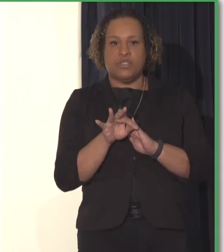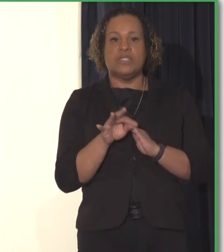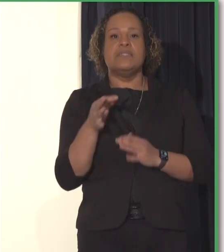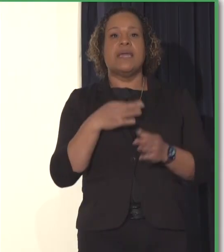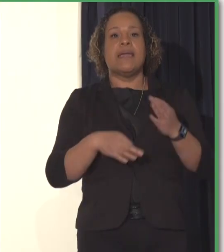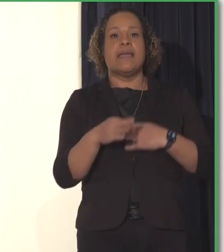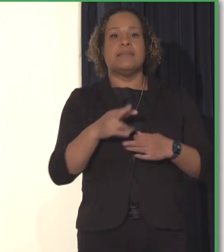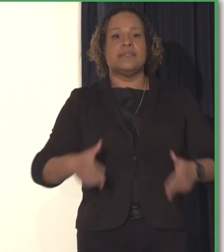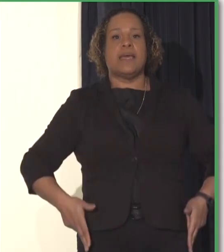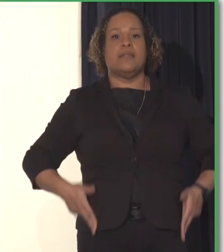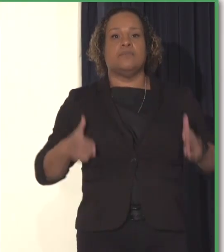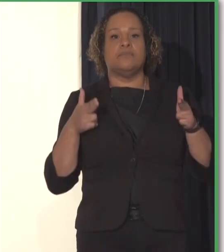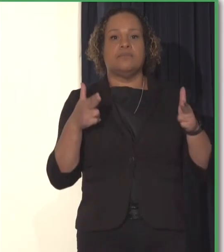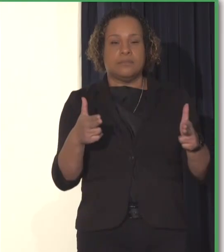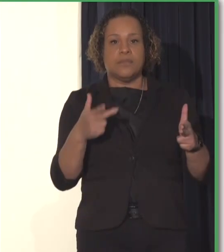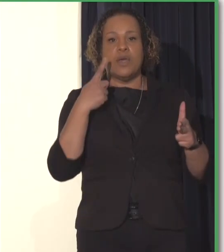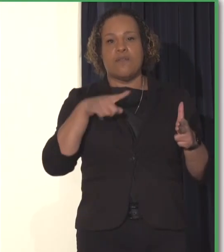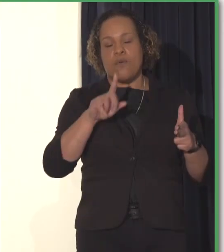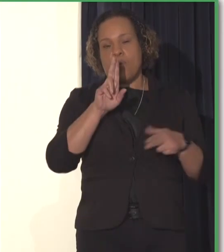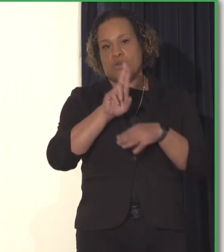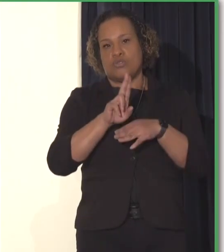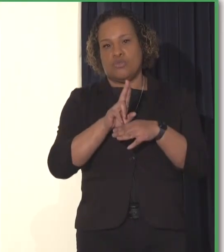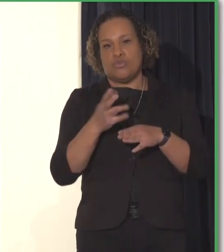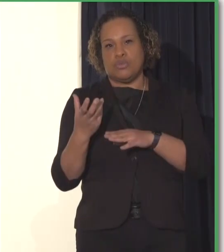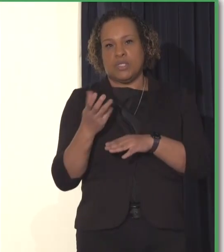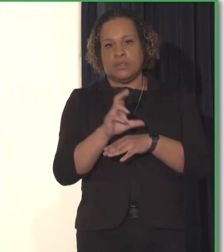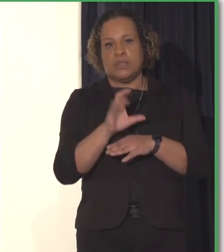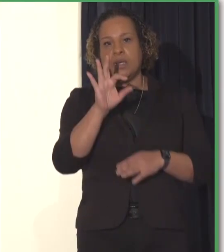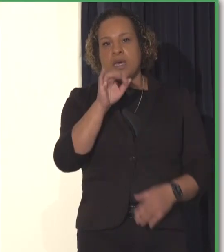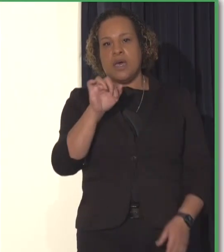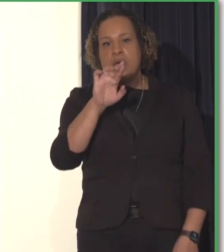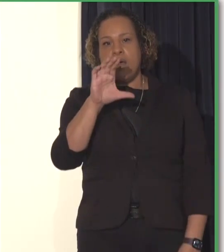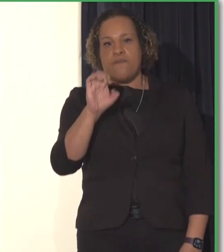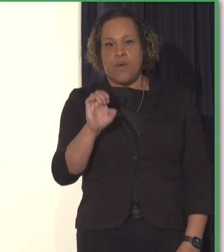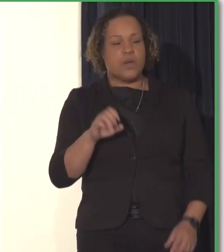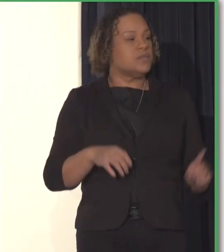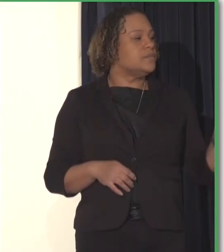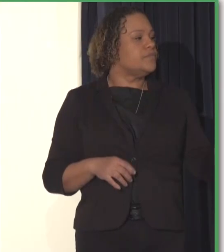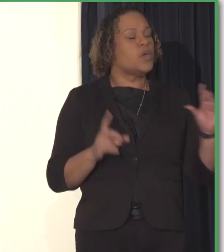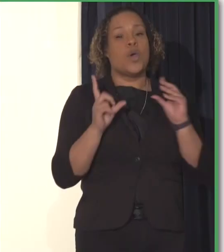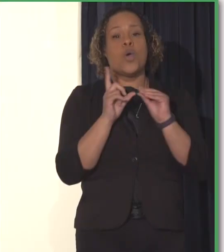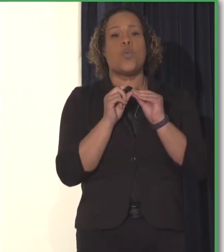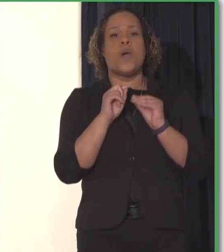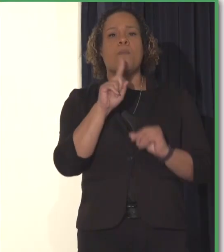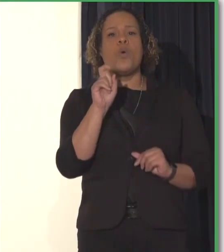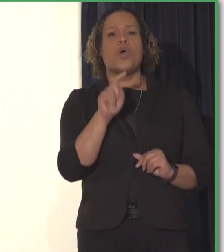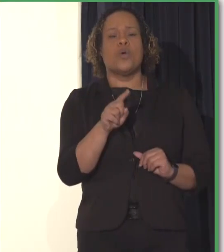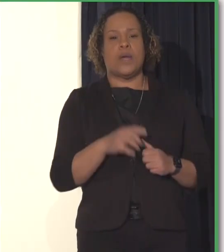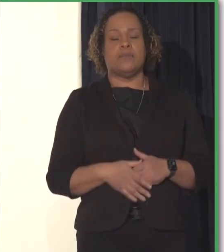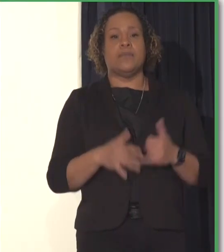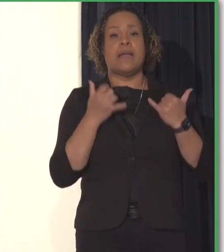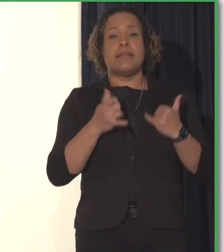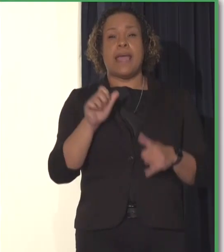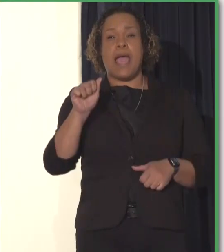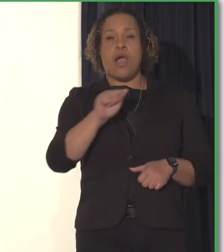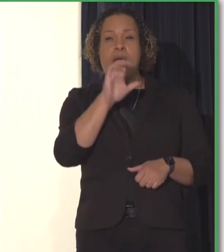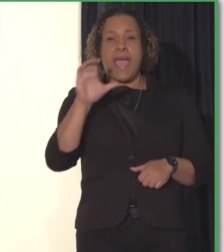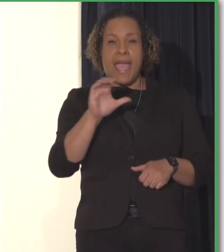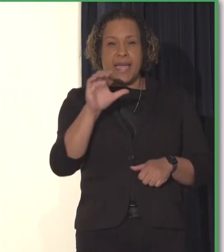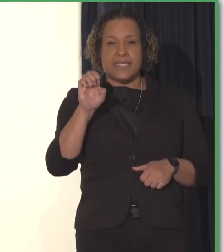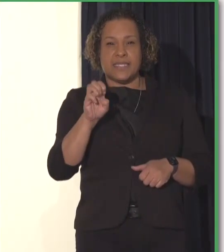weapon for uses of force. Right. One more, Chair. Okay. Now, AC Ewing, through